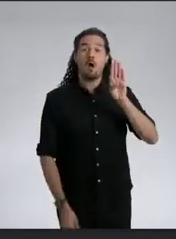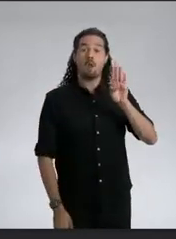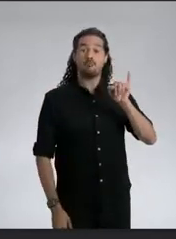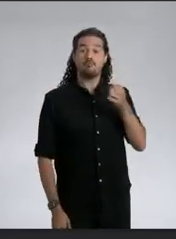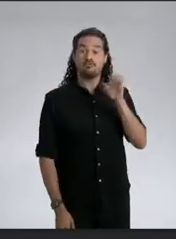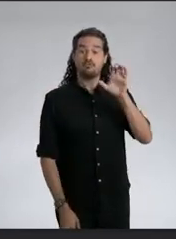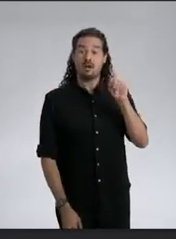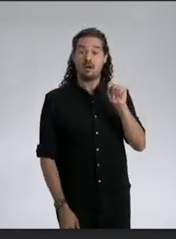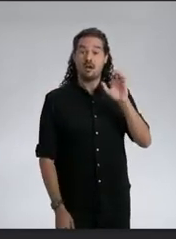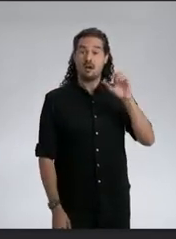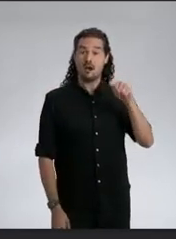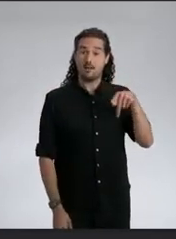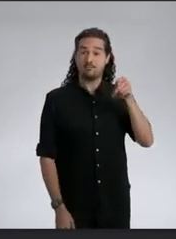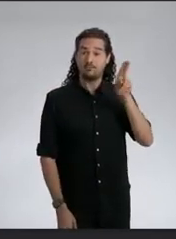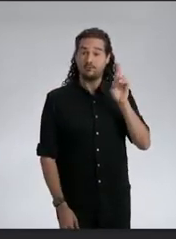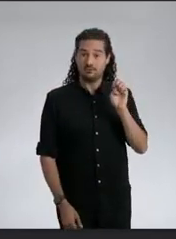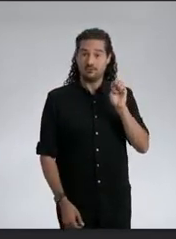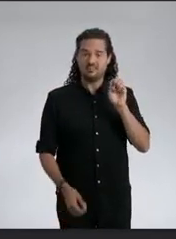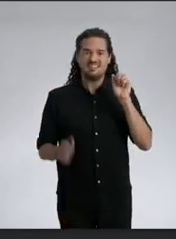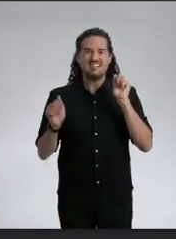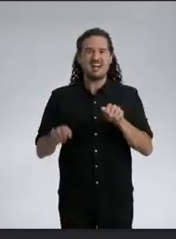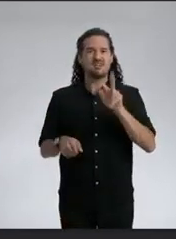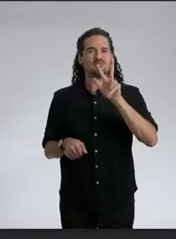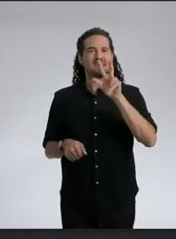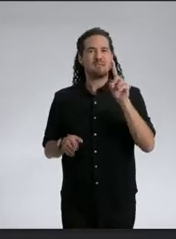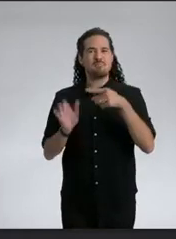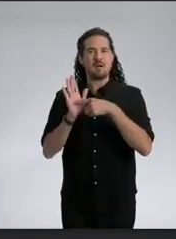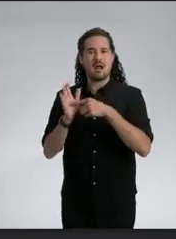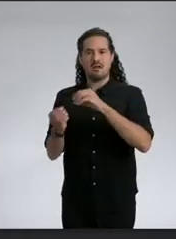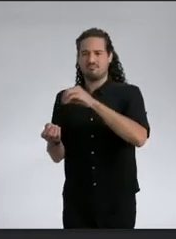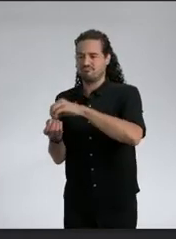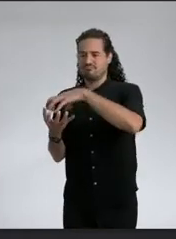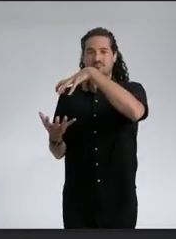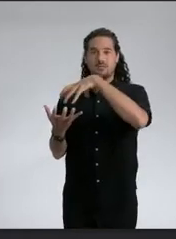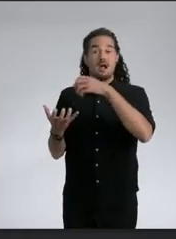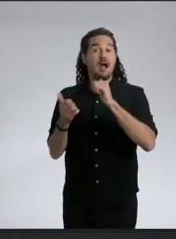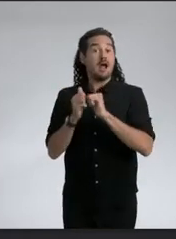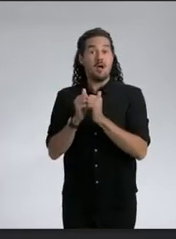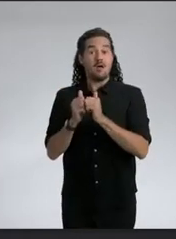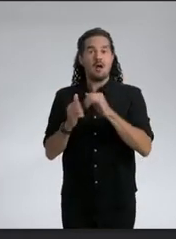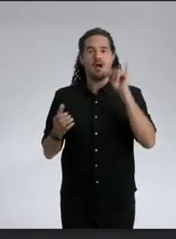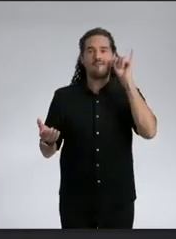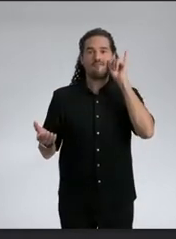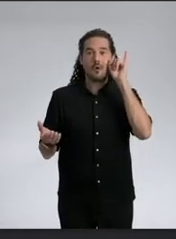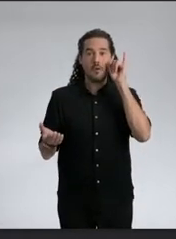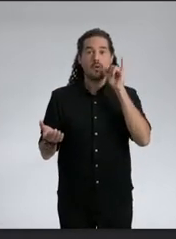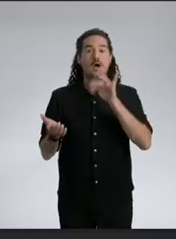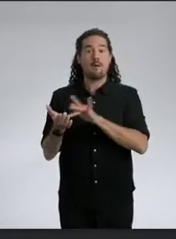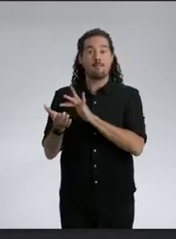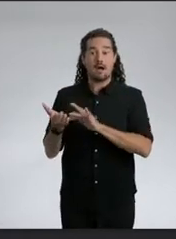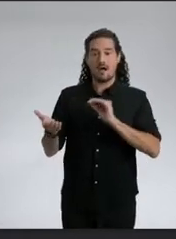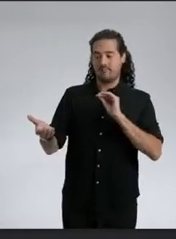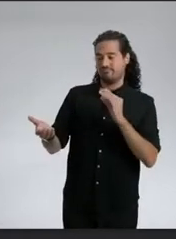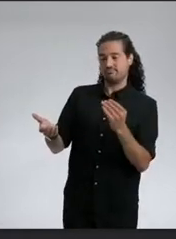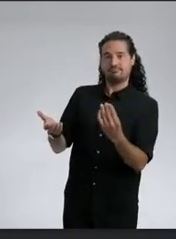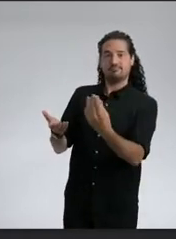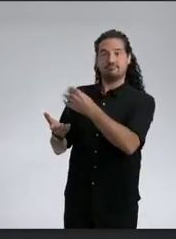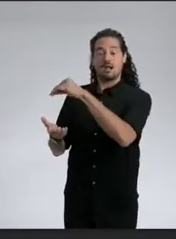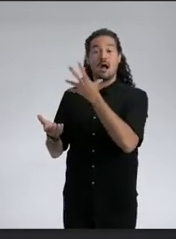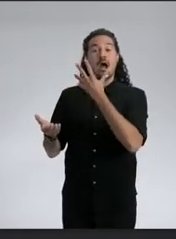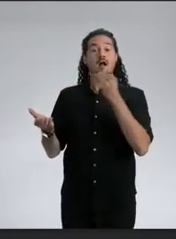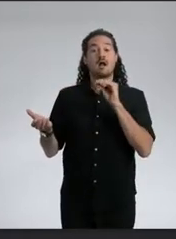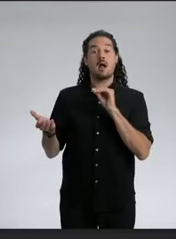in minutes using your iPhone to capture 2D images of an object and the Object Capture API on Mac to turn these images